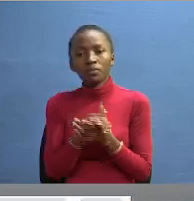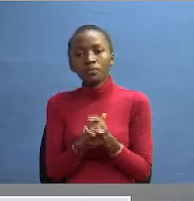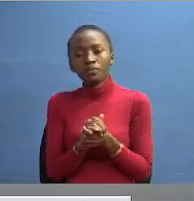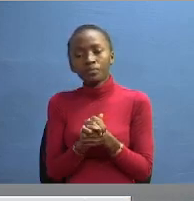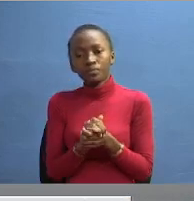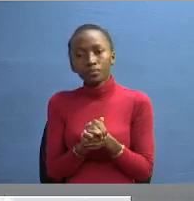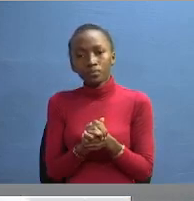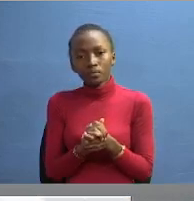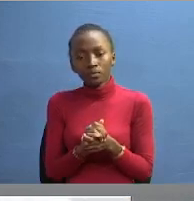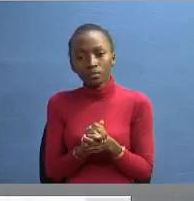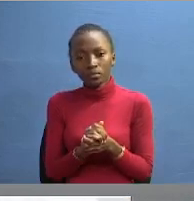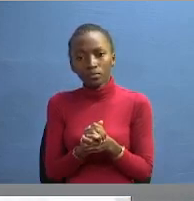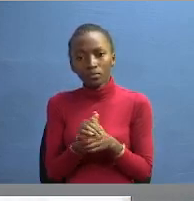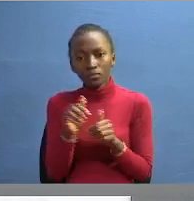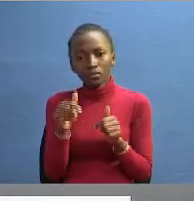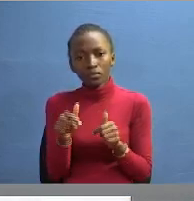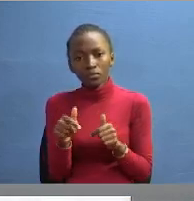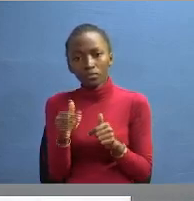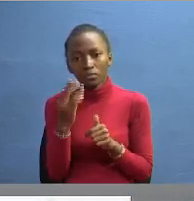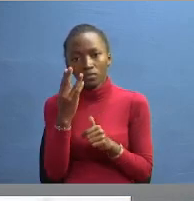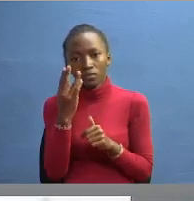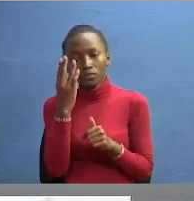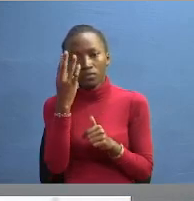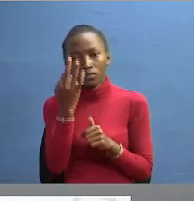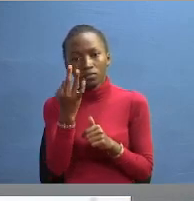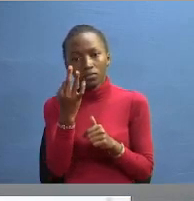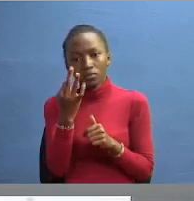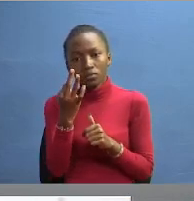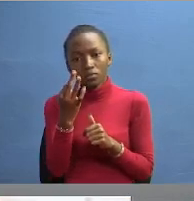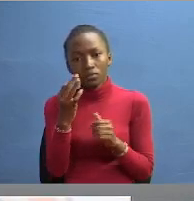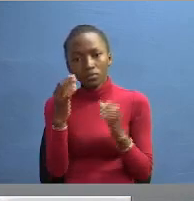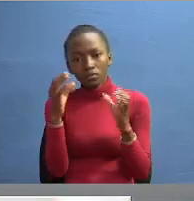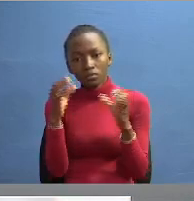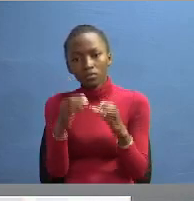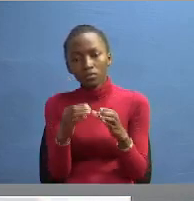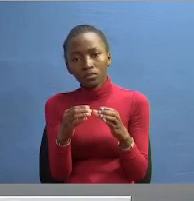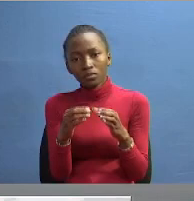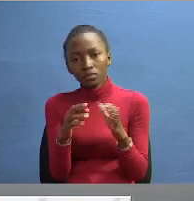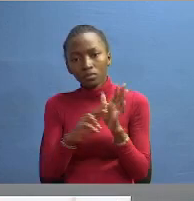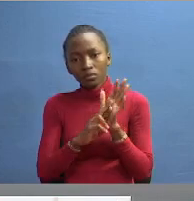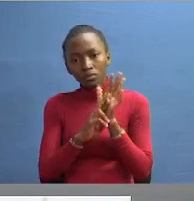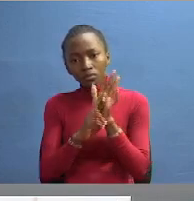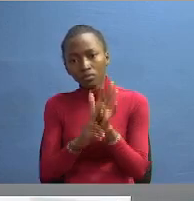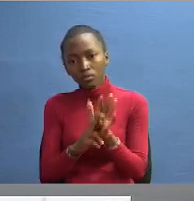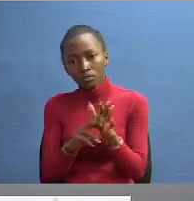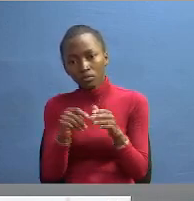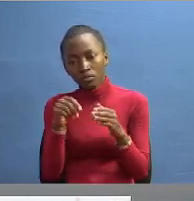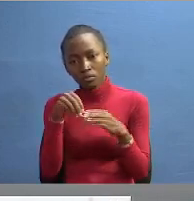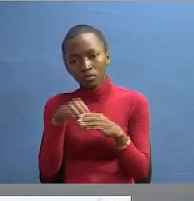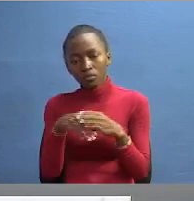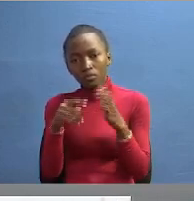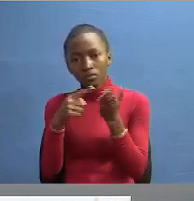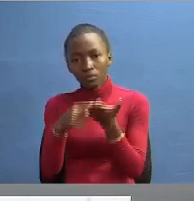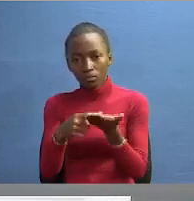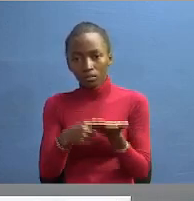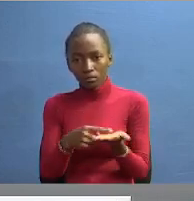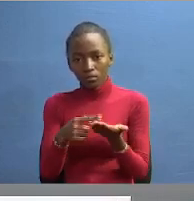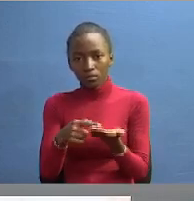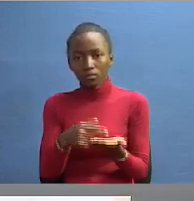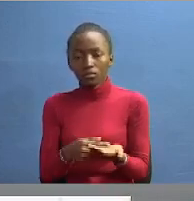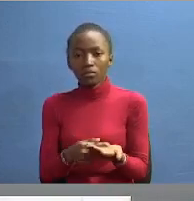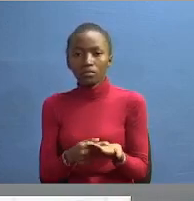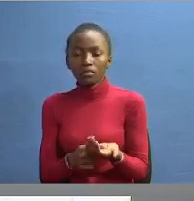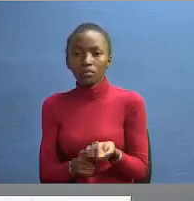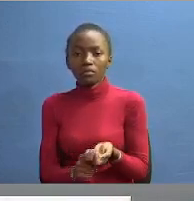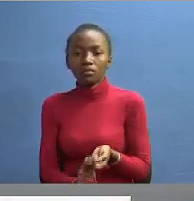was released today, we are told that 53 armed groups were represented in the negotiation. So the efforts that have